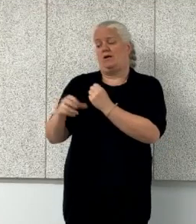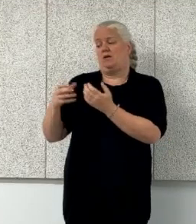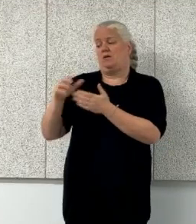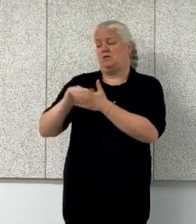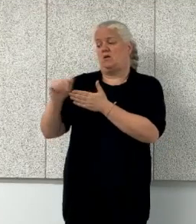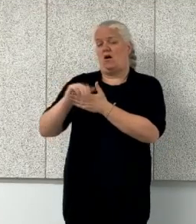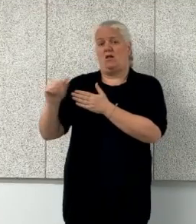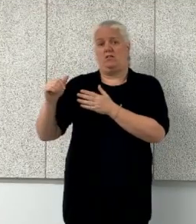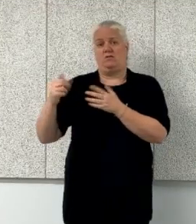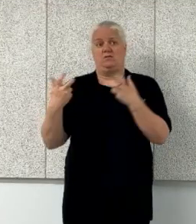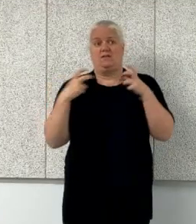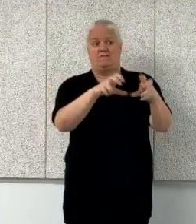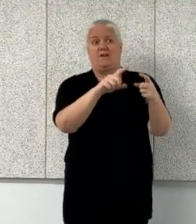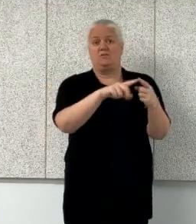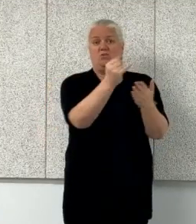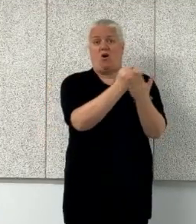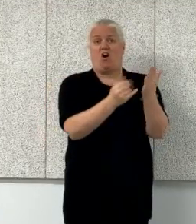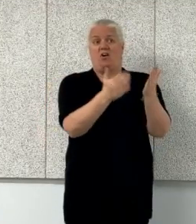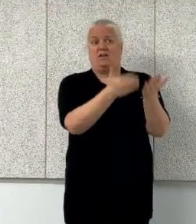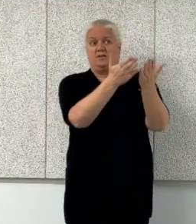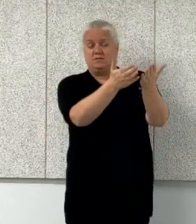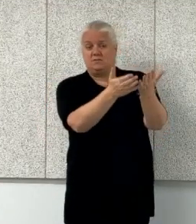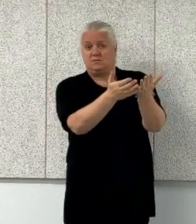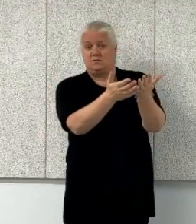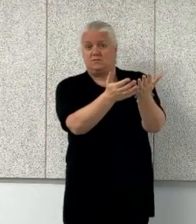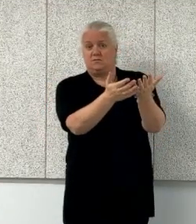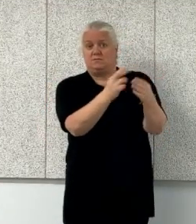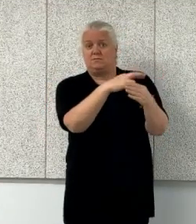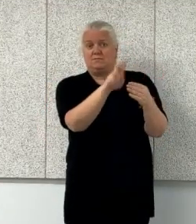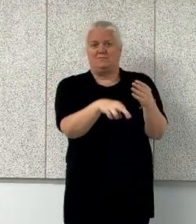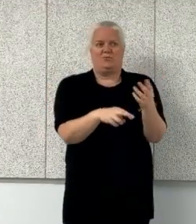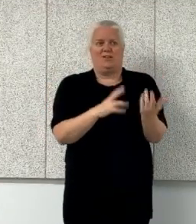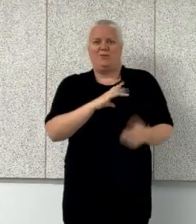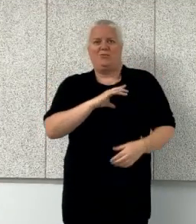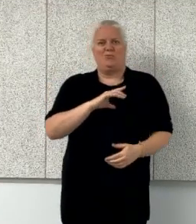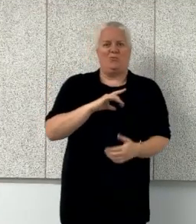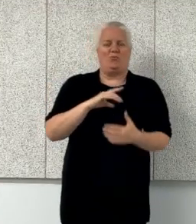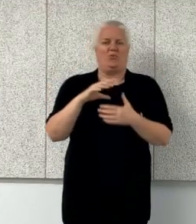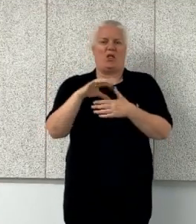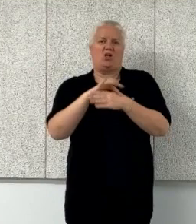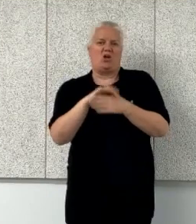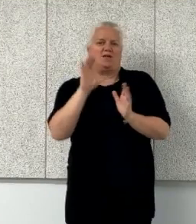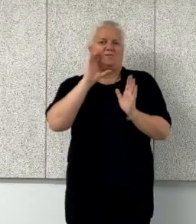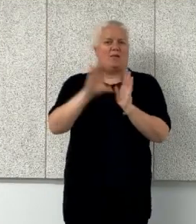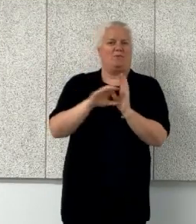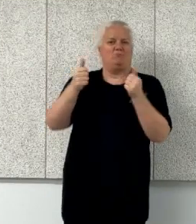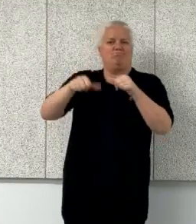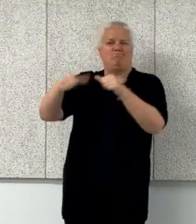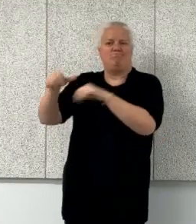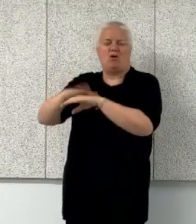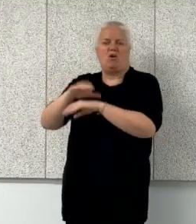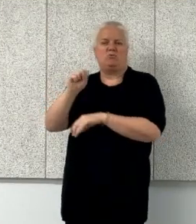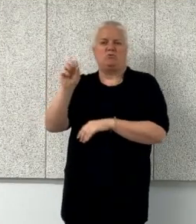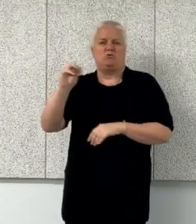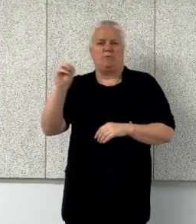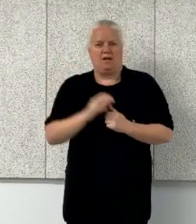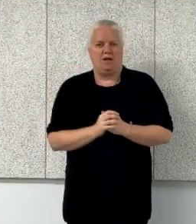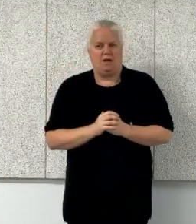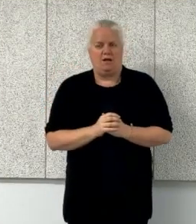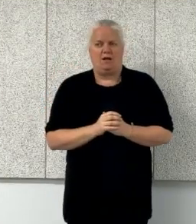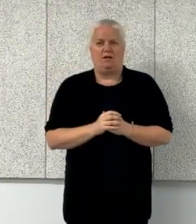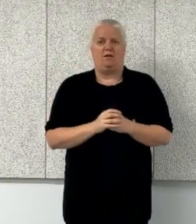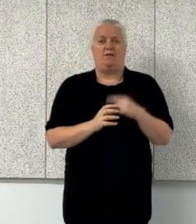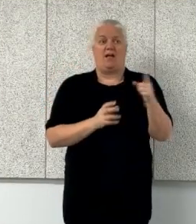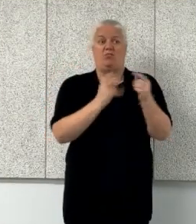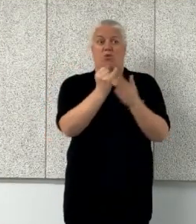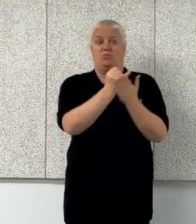right? You are, you know, getting this really cool, juicy content that you can share out on socials. The artists that are participating in the show, like,